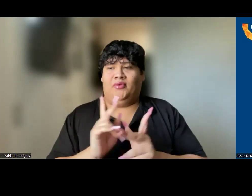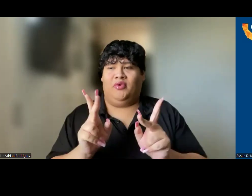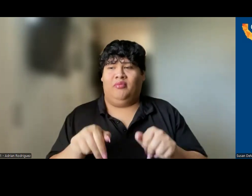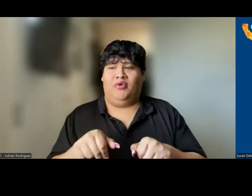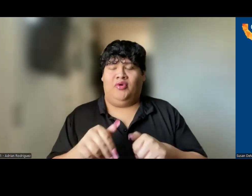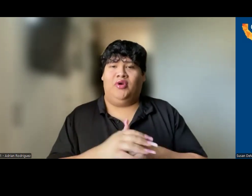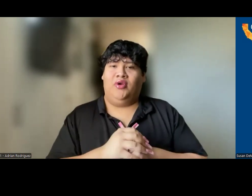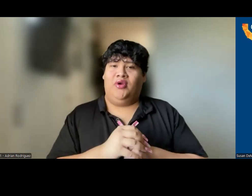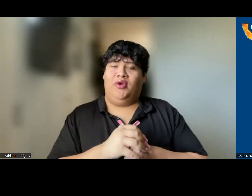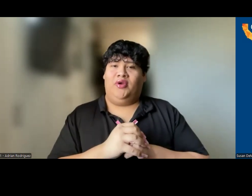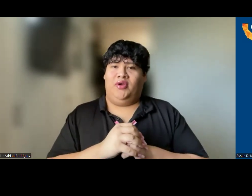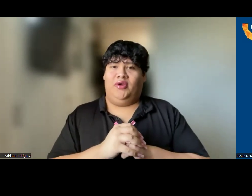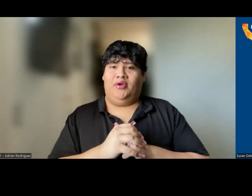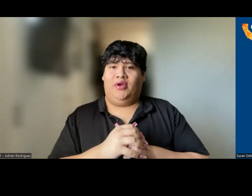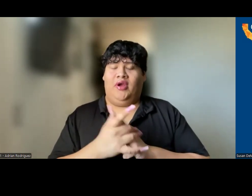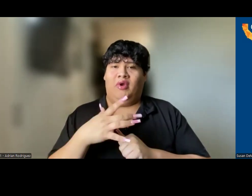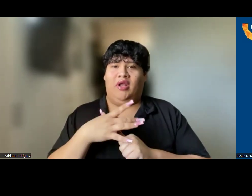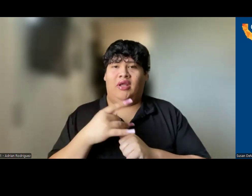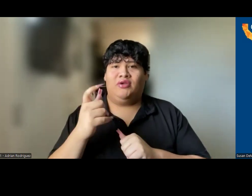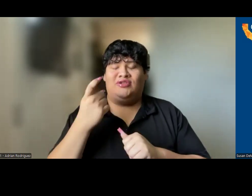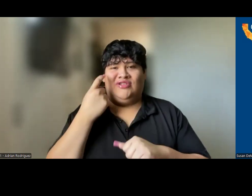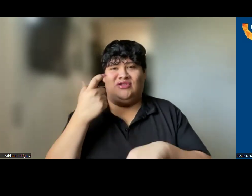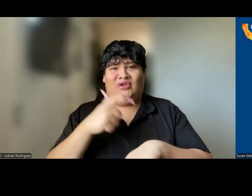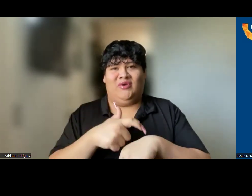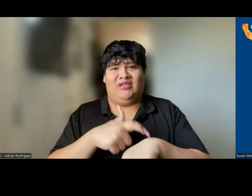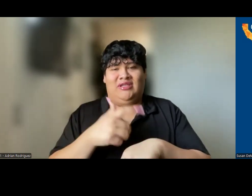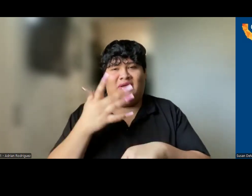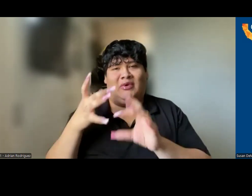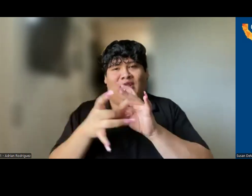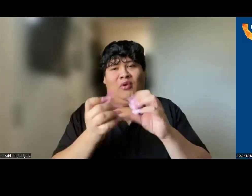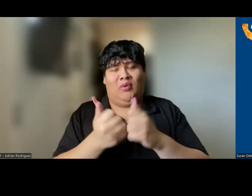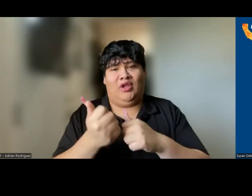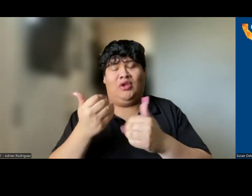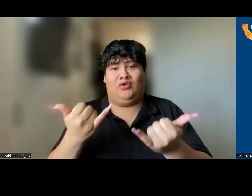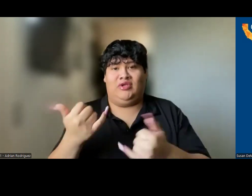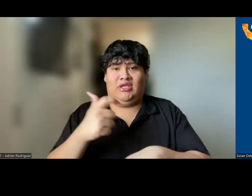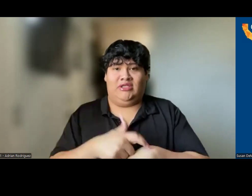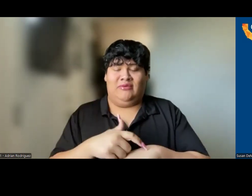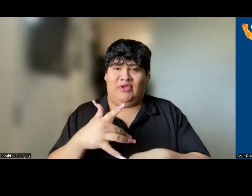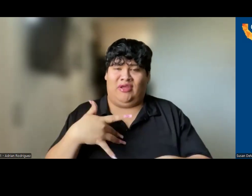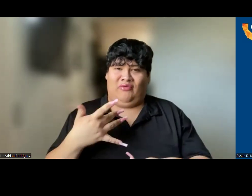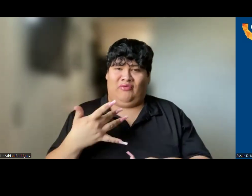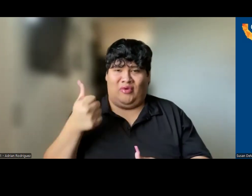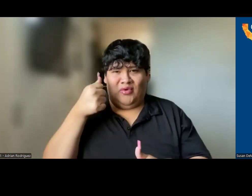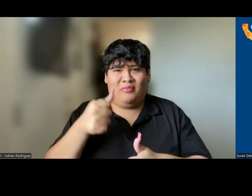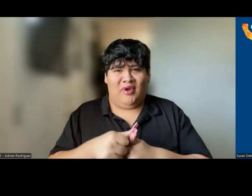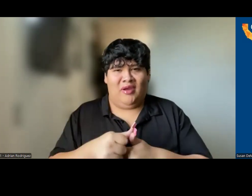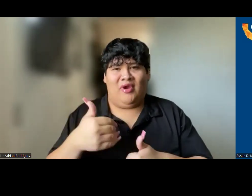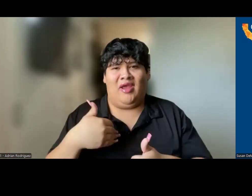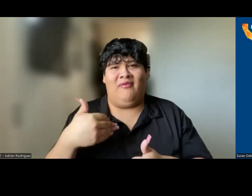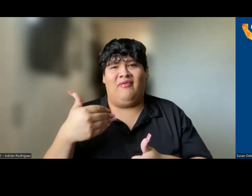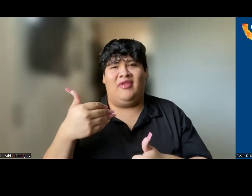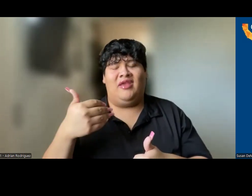I can liken it to current times because I well remember the press event we had